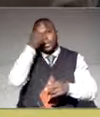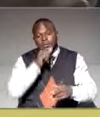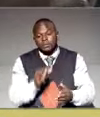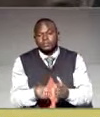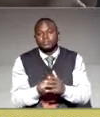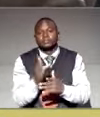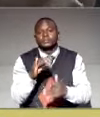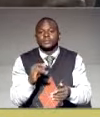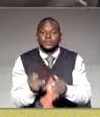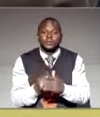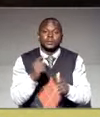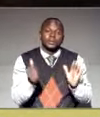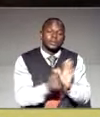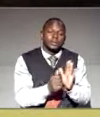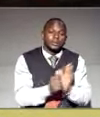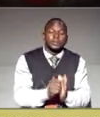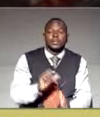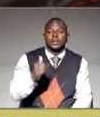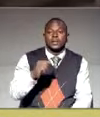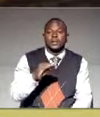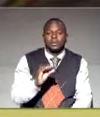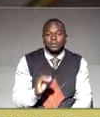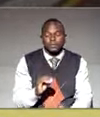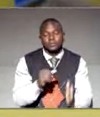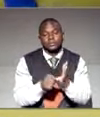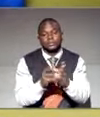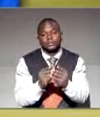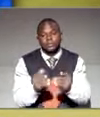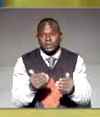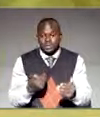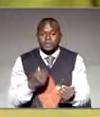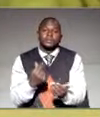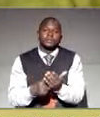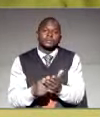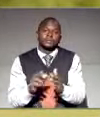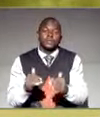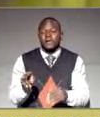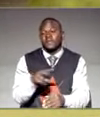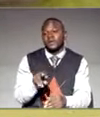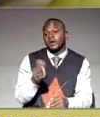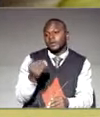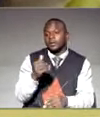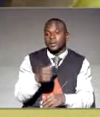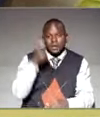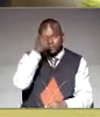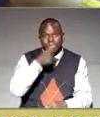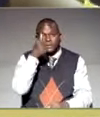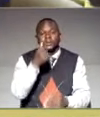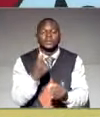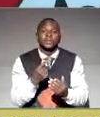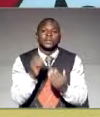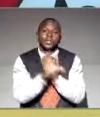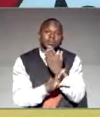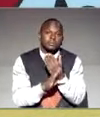and Opportunity Act, AGOA, looks forward to addressing. Uganda, like many other African countries, has